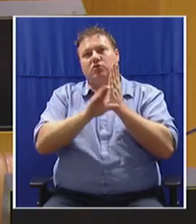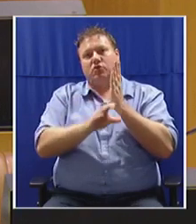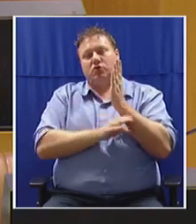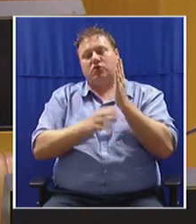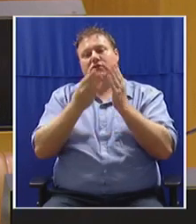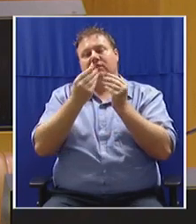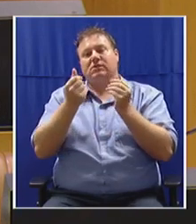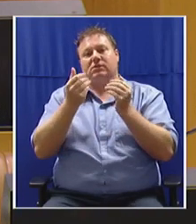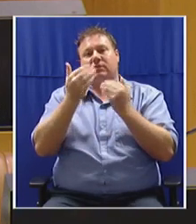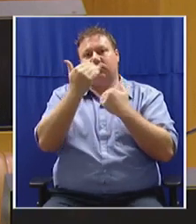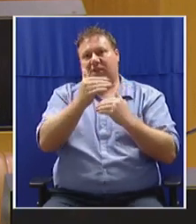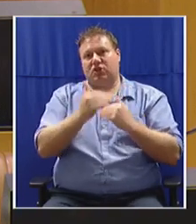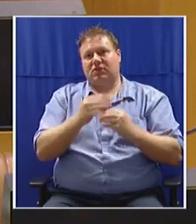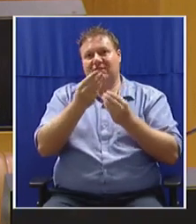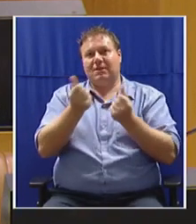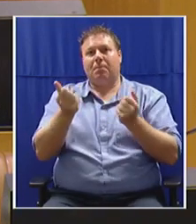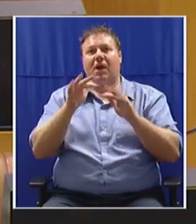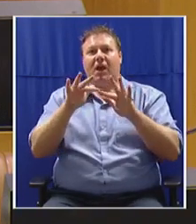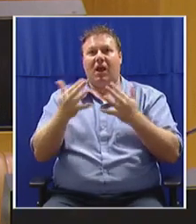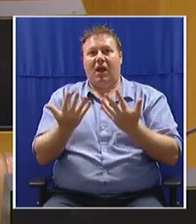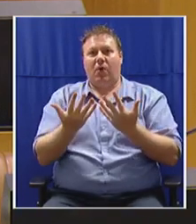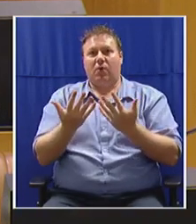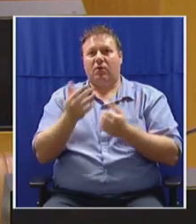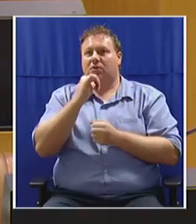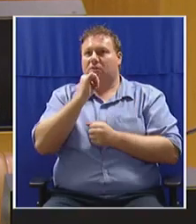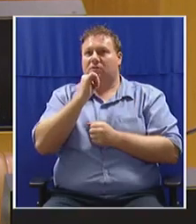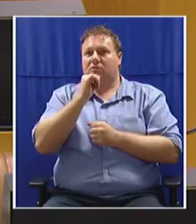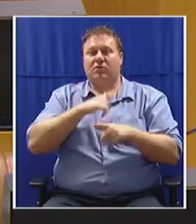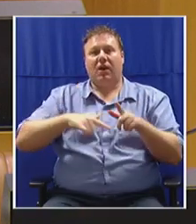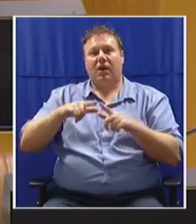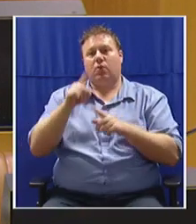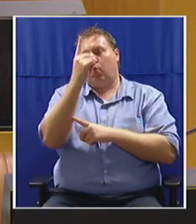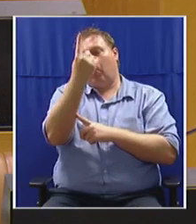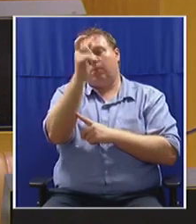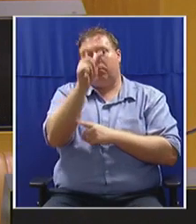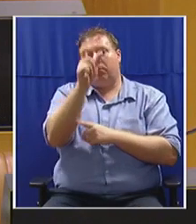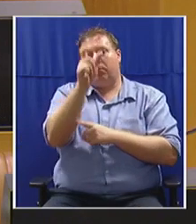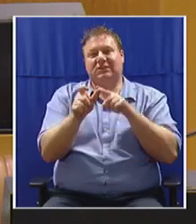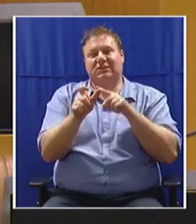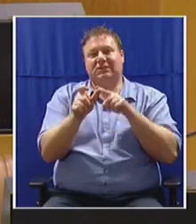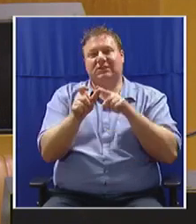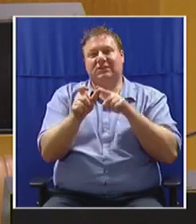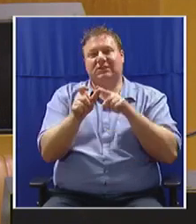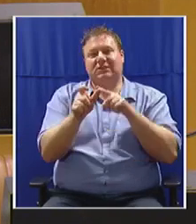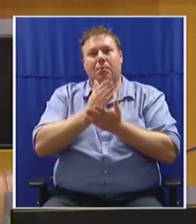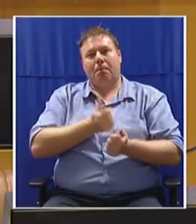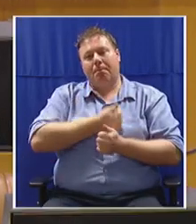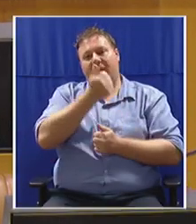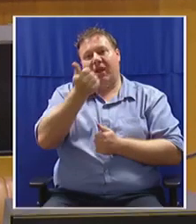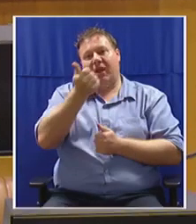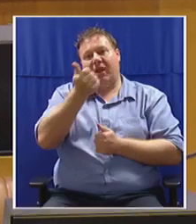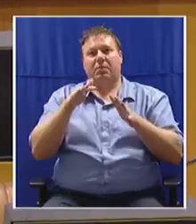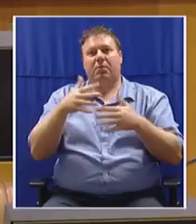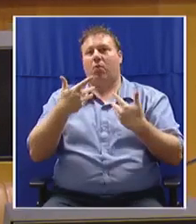oyedwa mawubuye umhlaba wabantu ebantwini bengahlawulanga nto. Siyaphakamisa ke into yoba